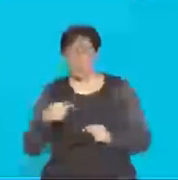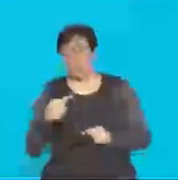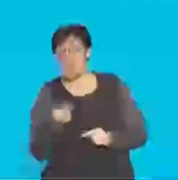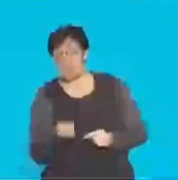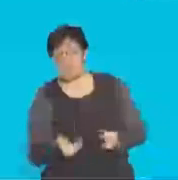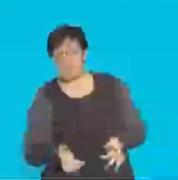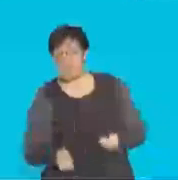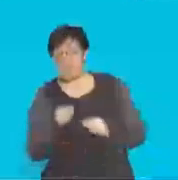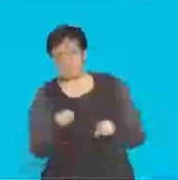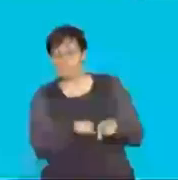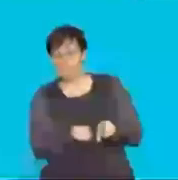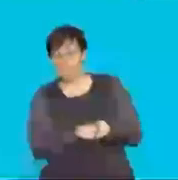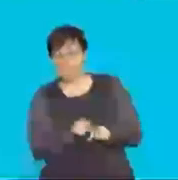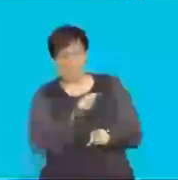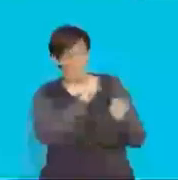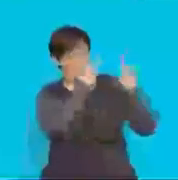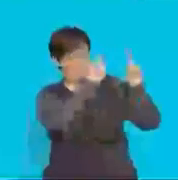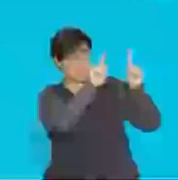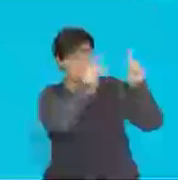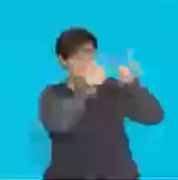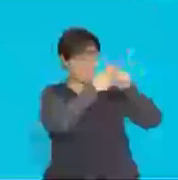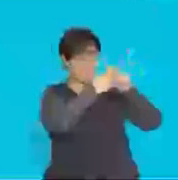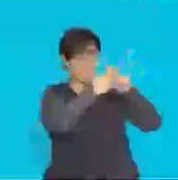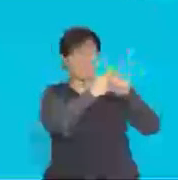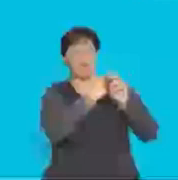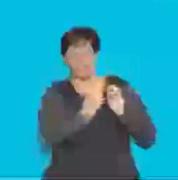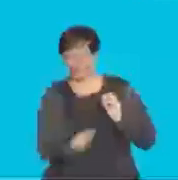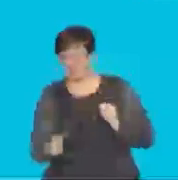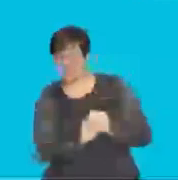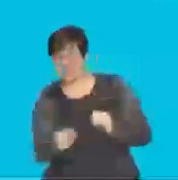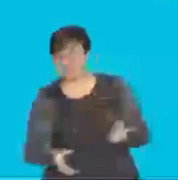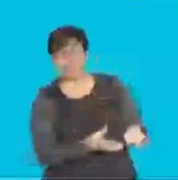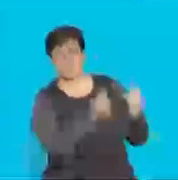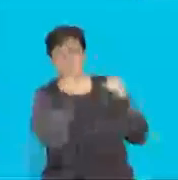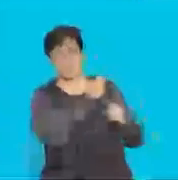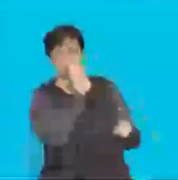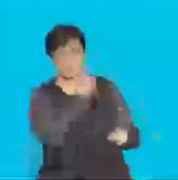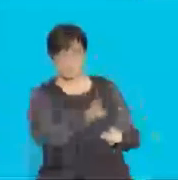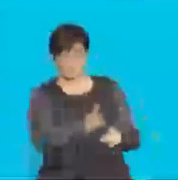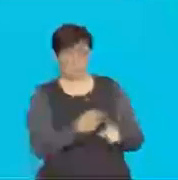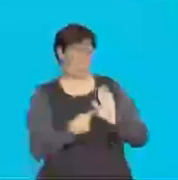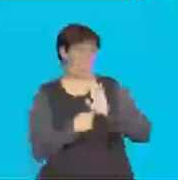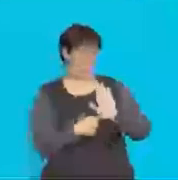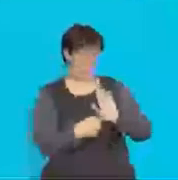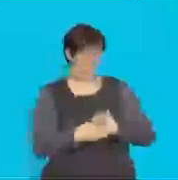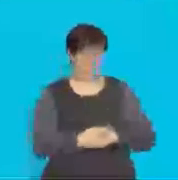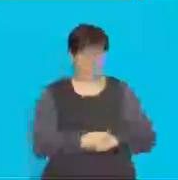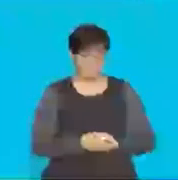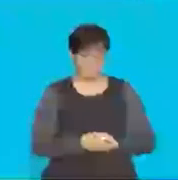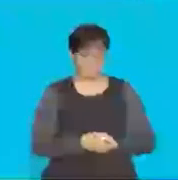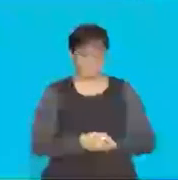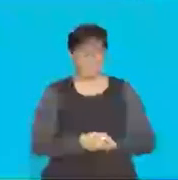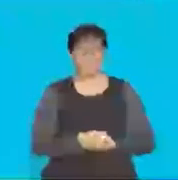generation inheriting a characteristic when two individuals are crossed. So let's look at some of these genetic diagrams illustrated